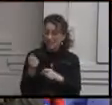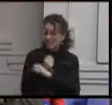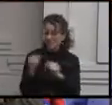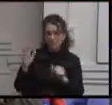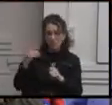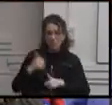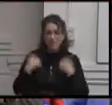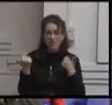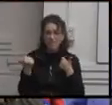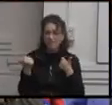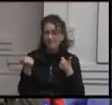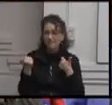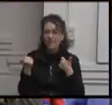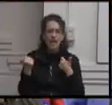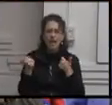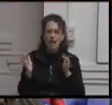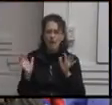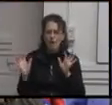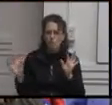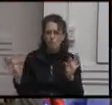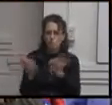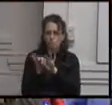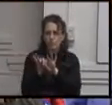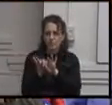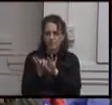folks. I would hope that